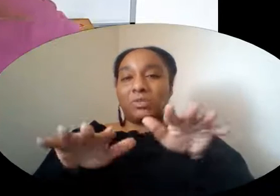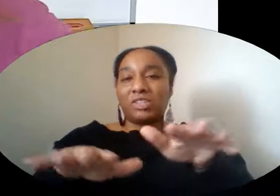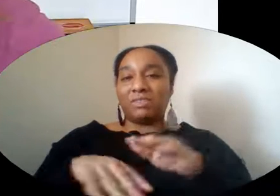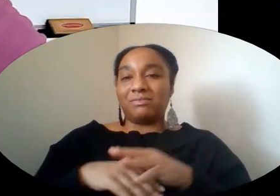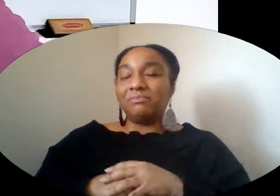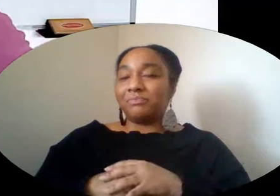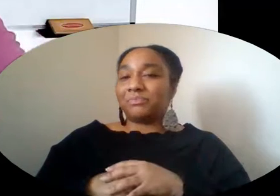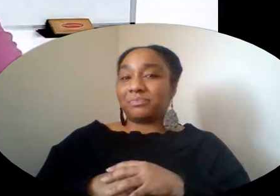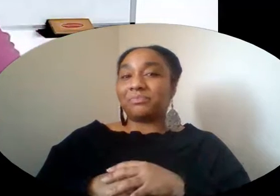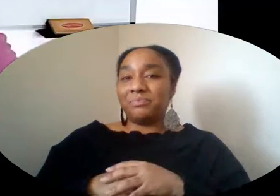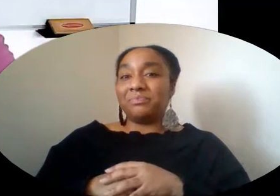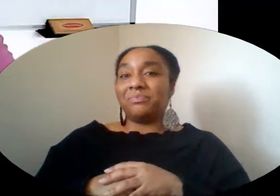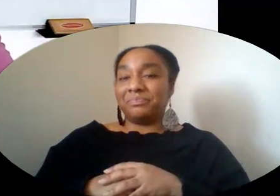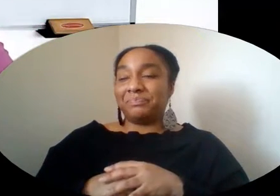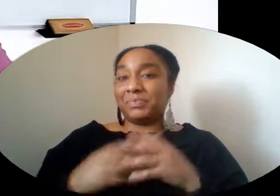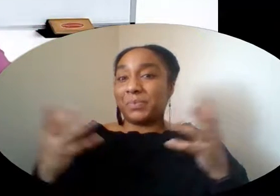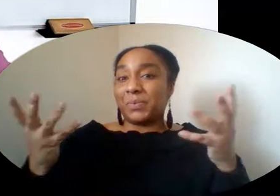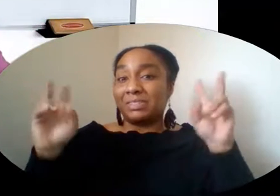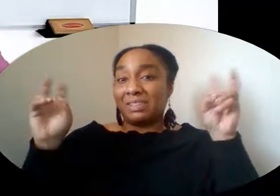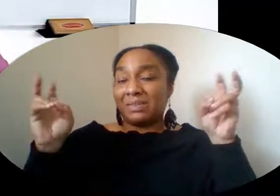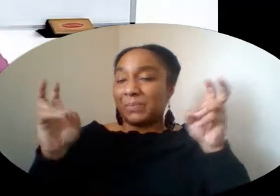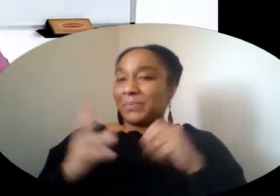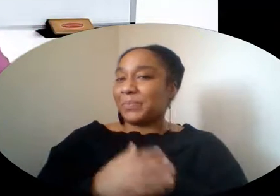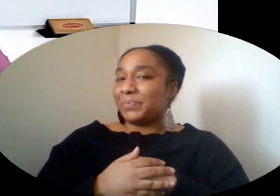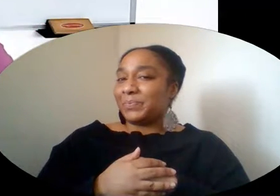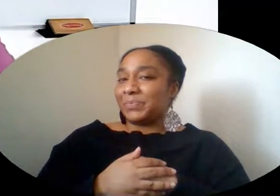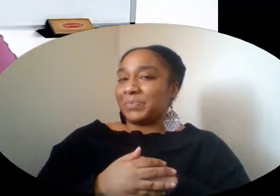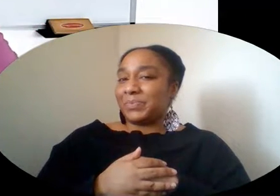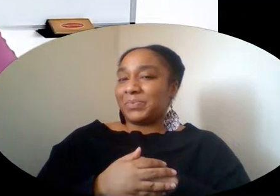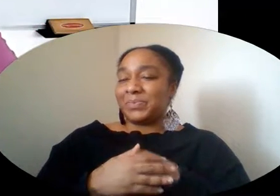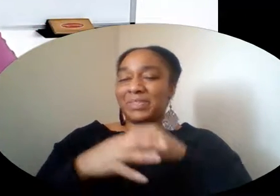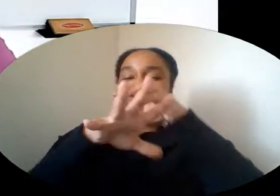is. It's all about